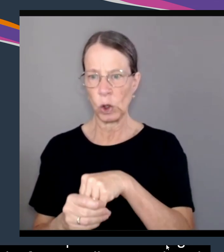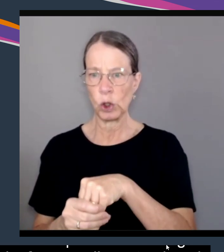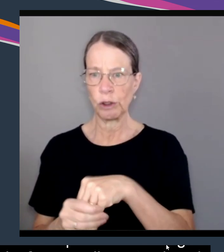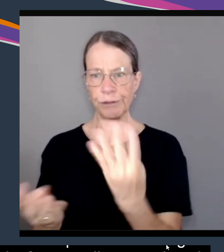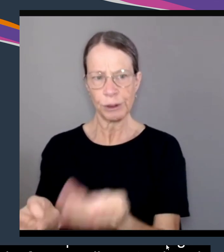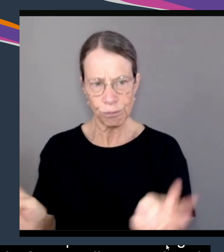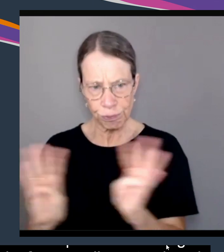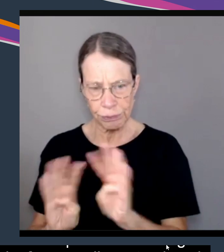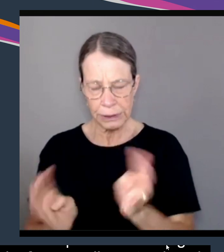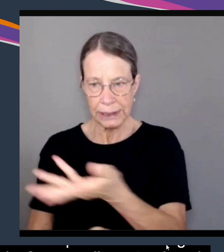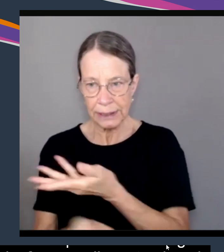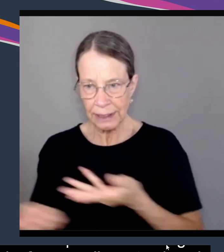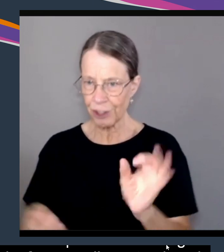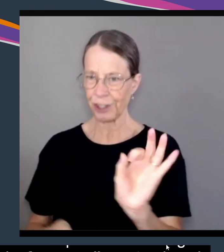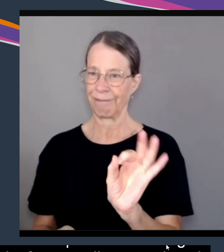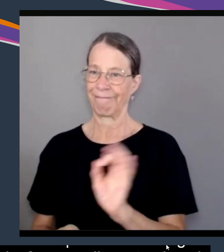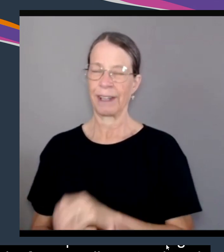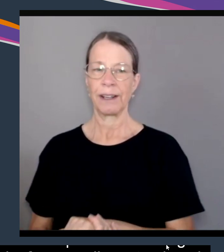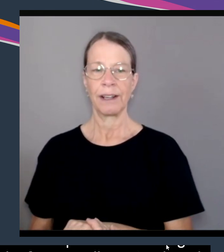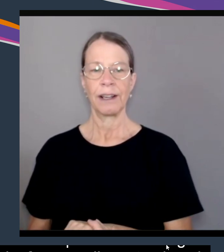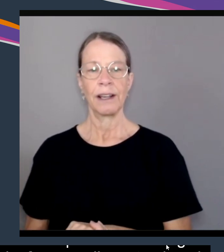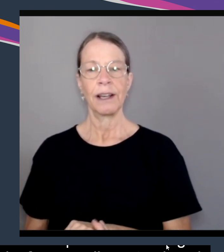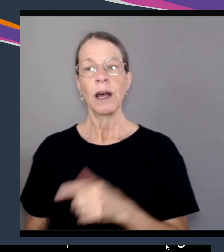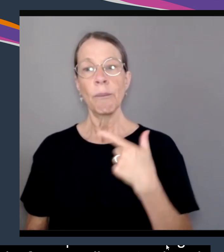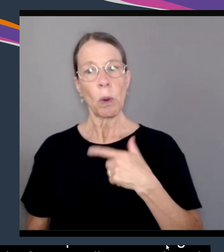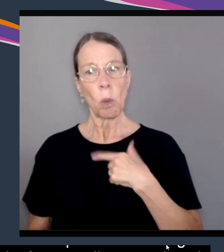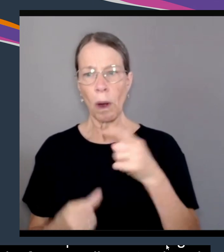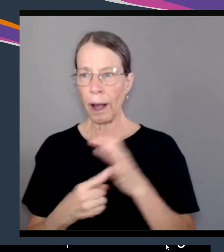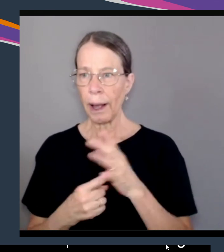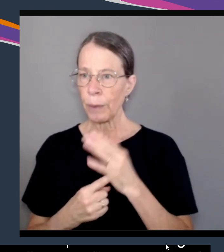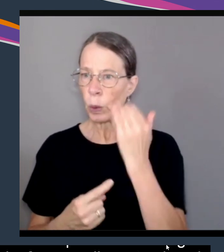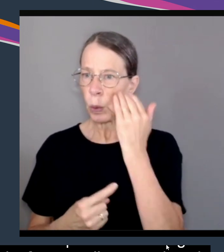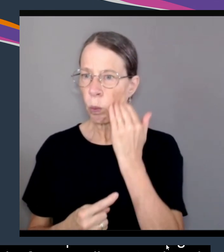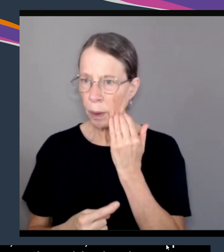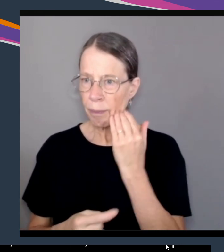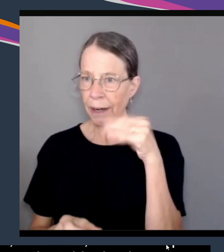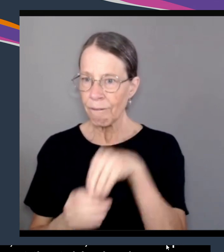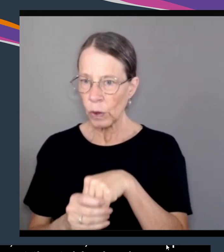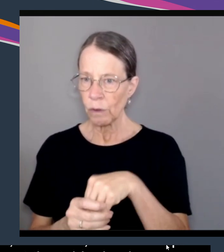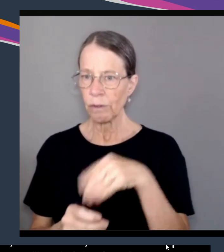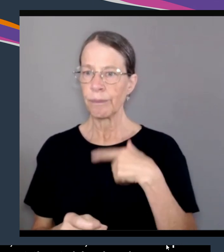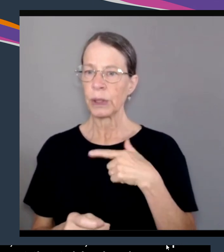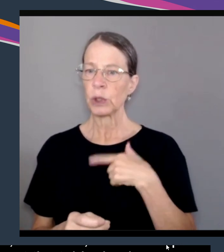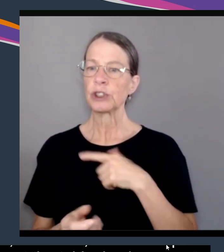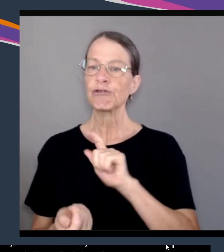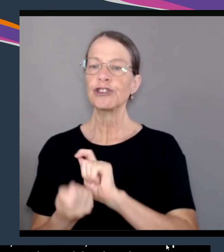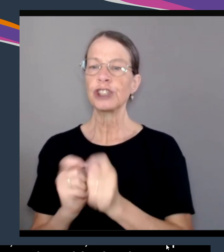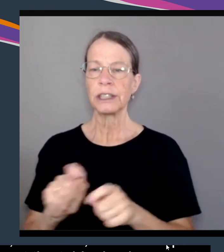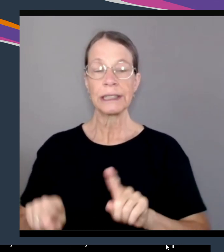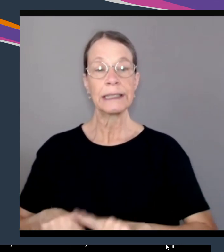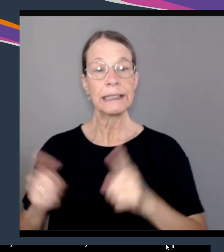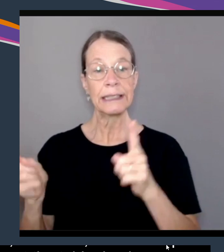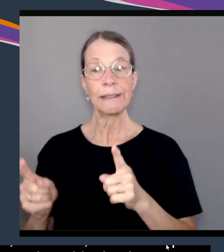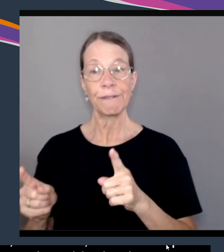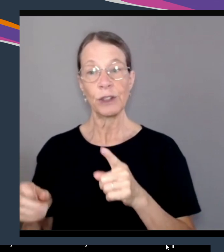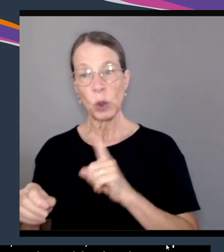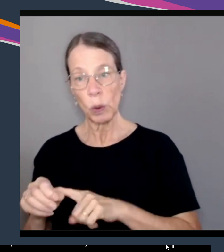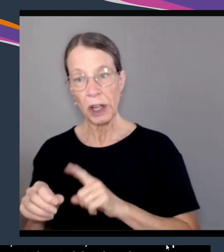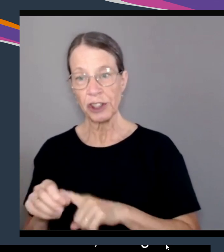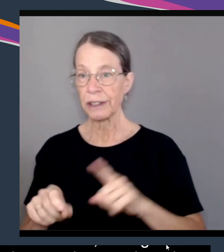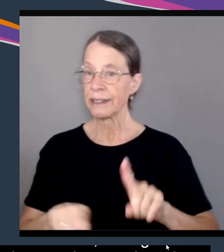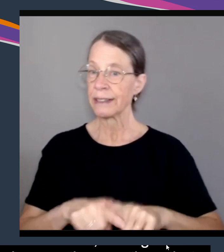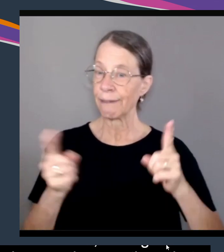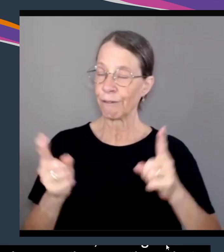true is it changes the questions that we're asking and the solutions that we're generating. Women bring new perspectives that would otherwise be